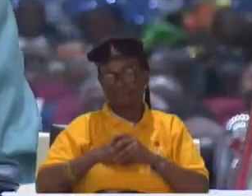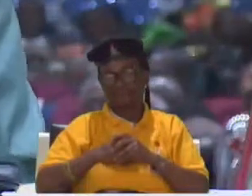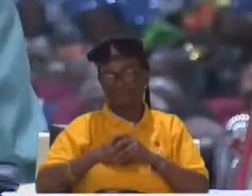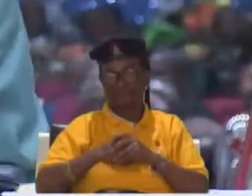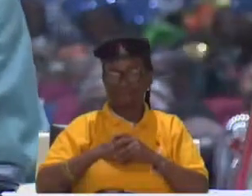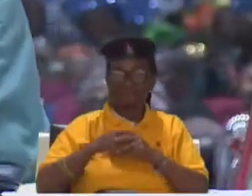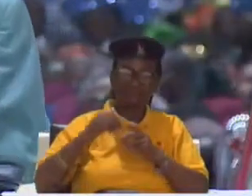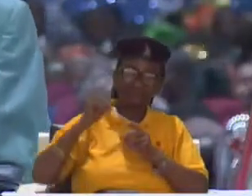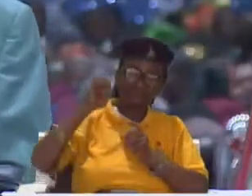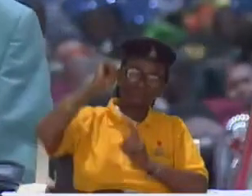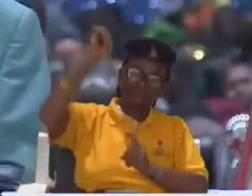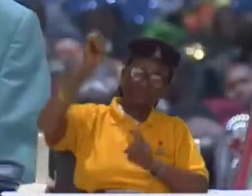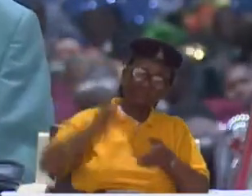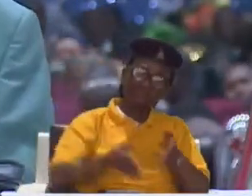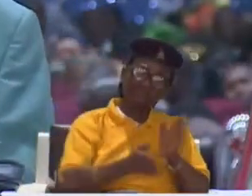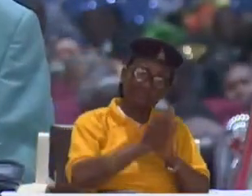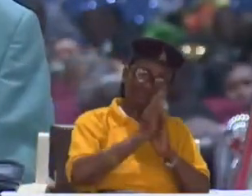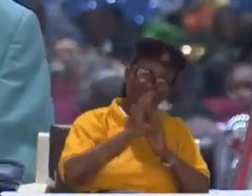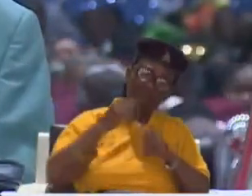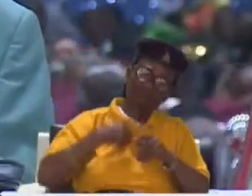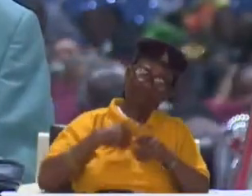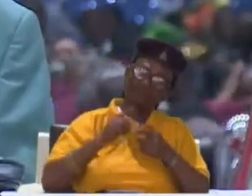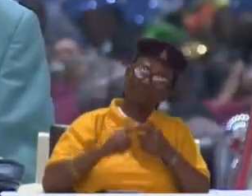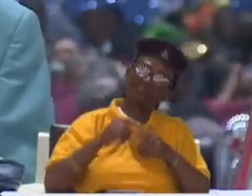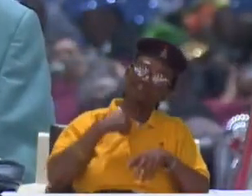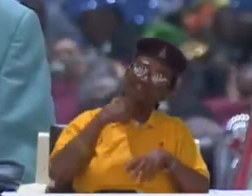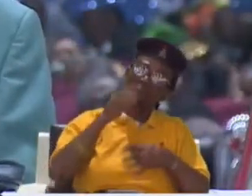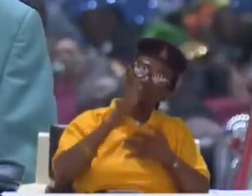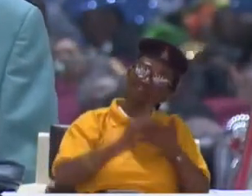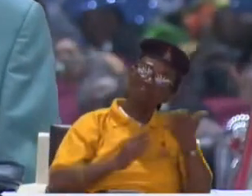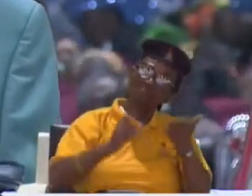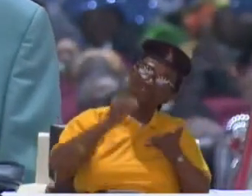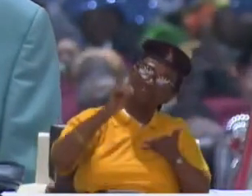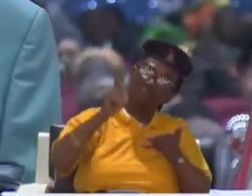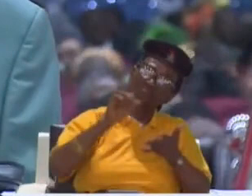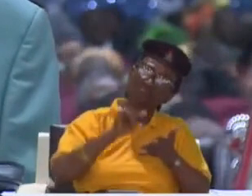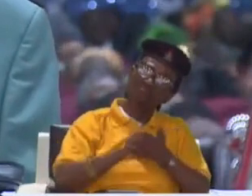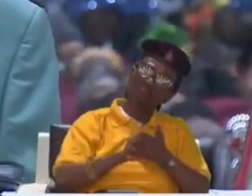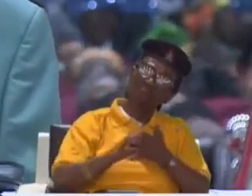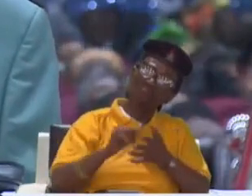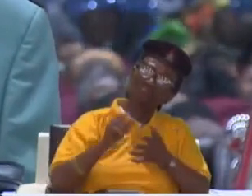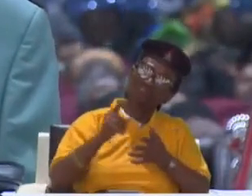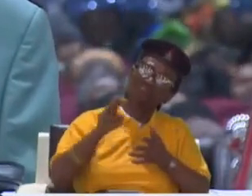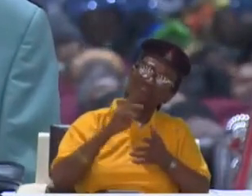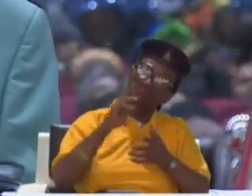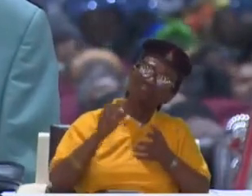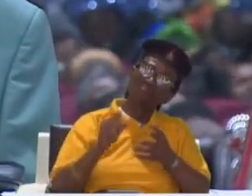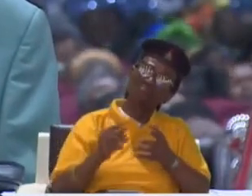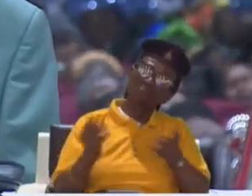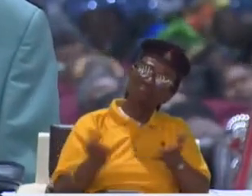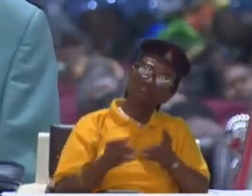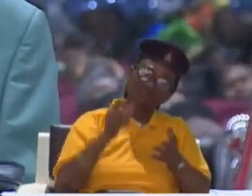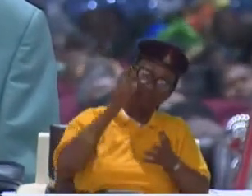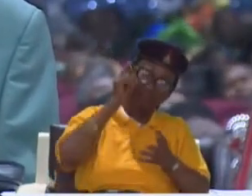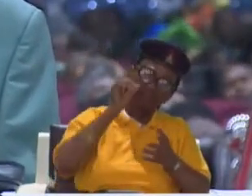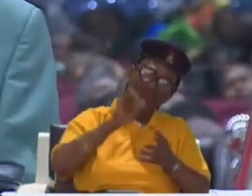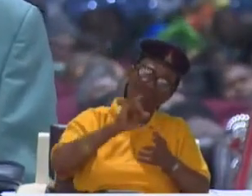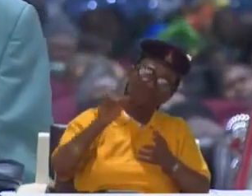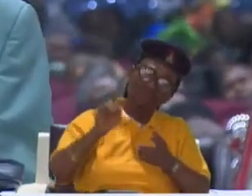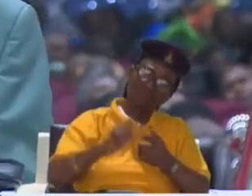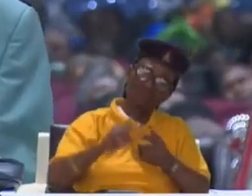asked me to tell someone that you are here listening to me right